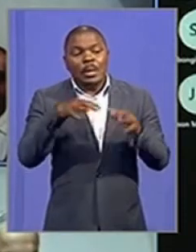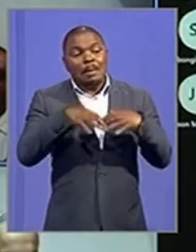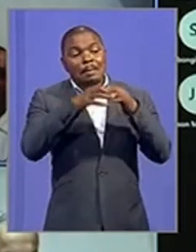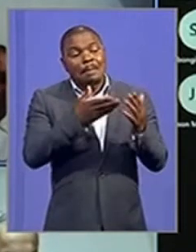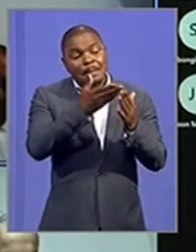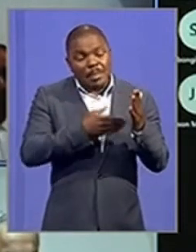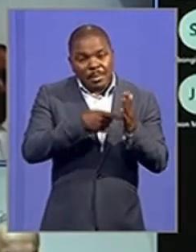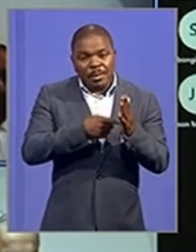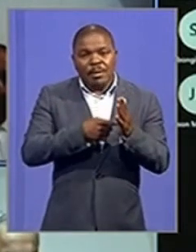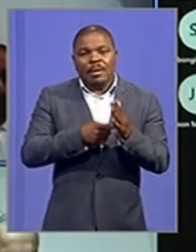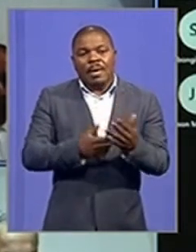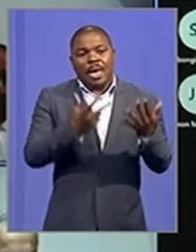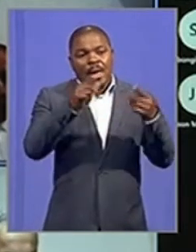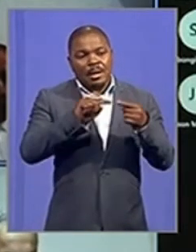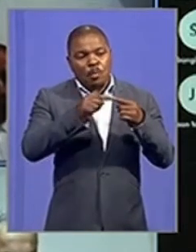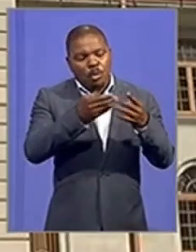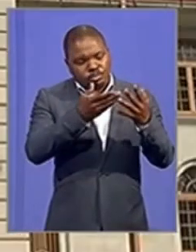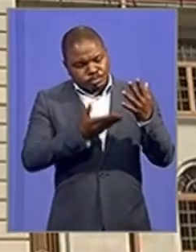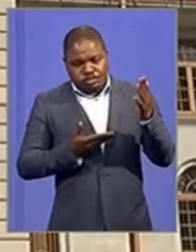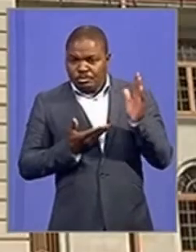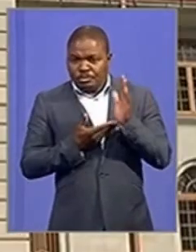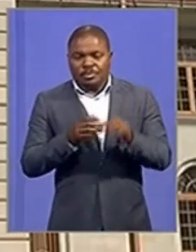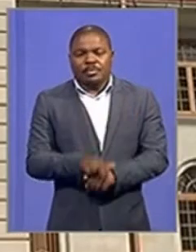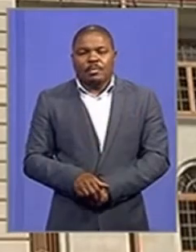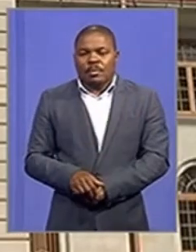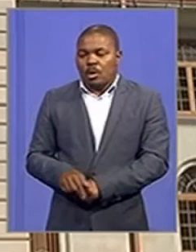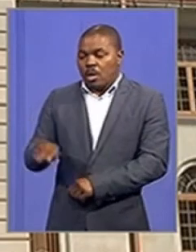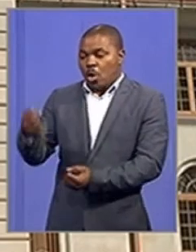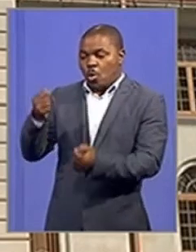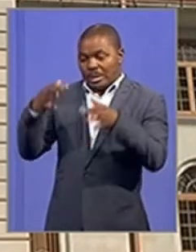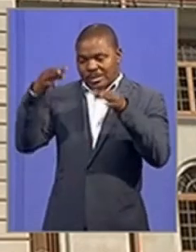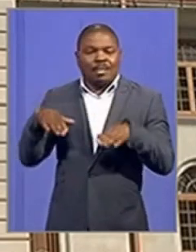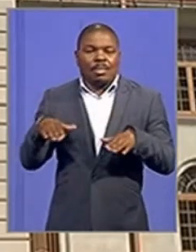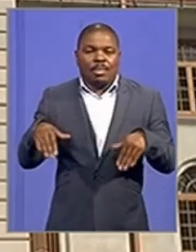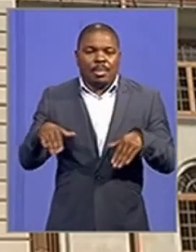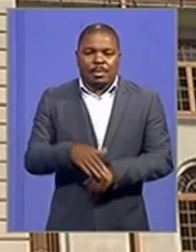there was 8 points in it at worst. Lekgotla ha le a diha kahlolo nyeweng ena.